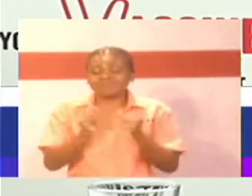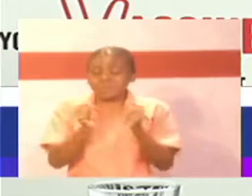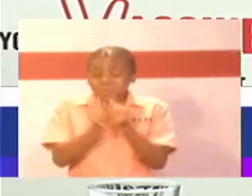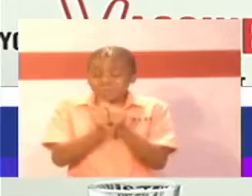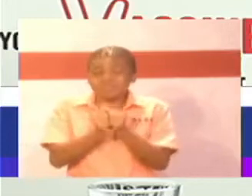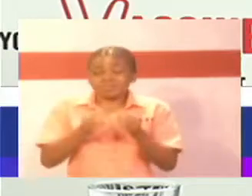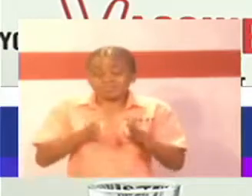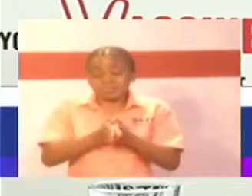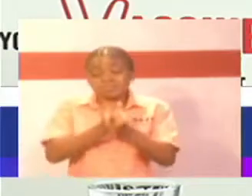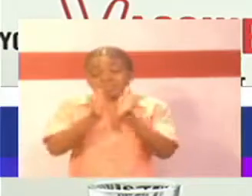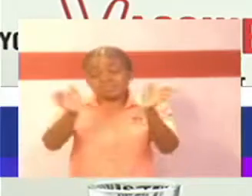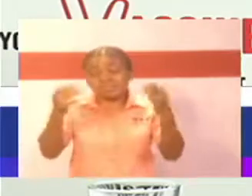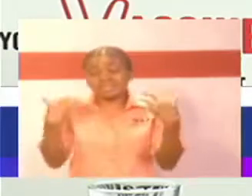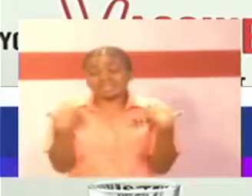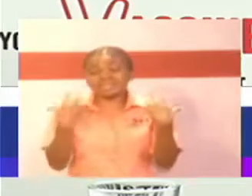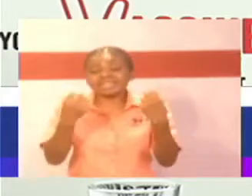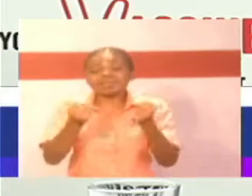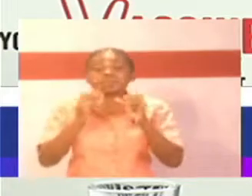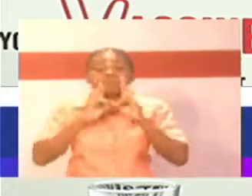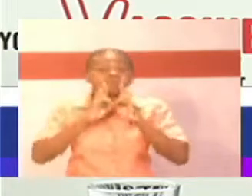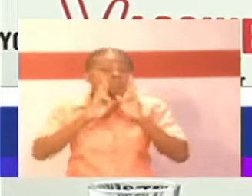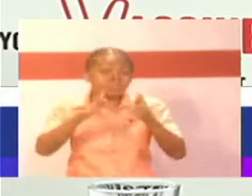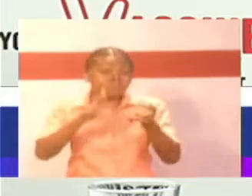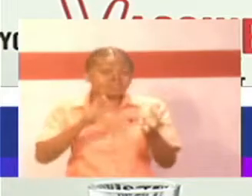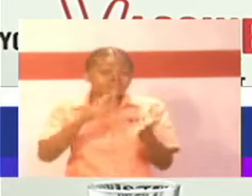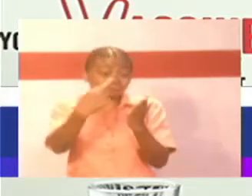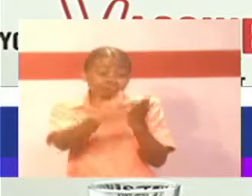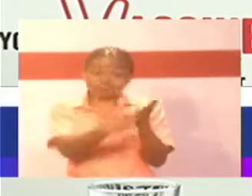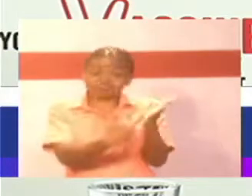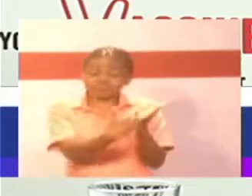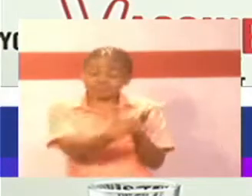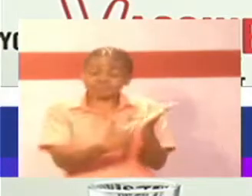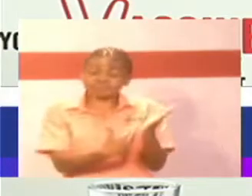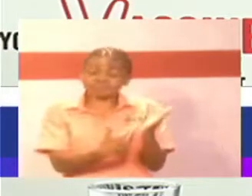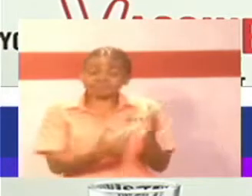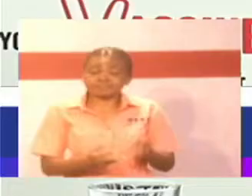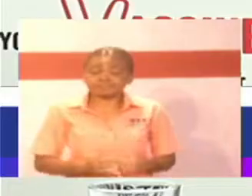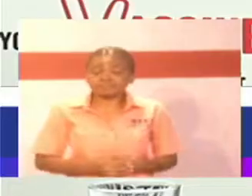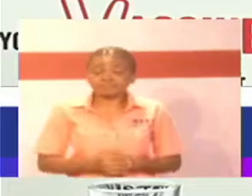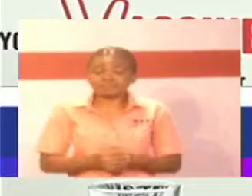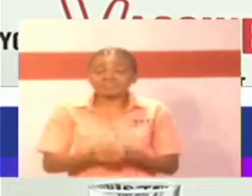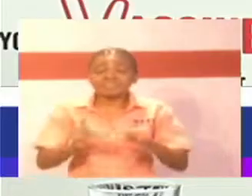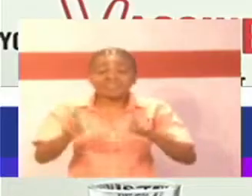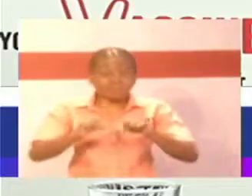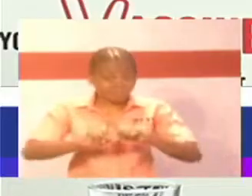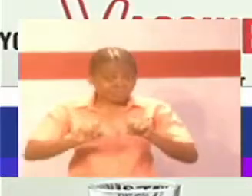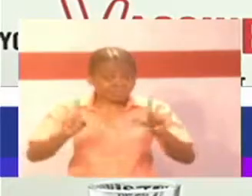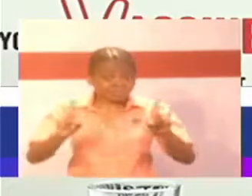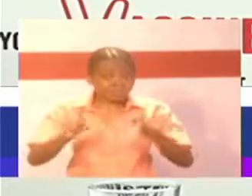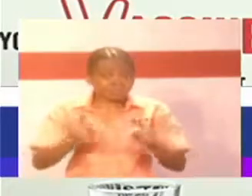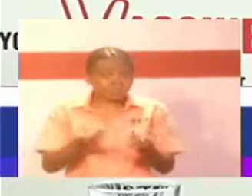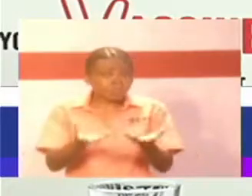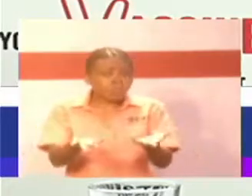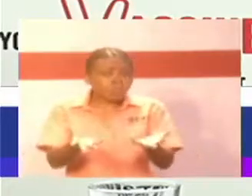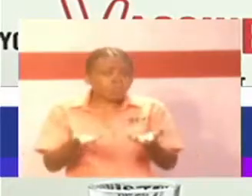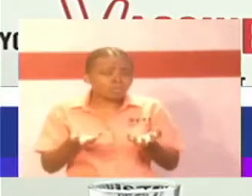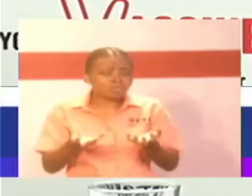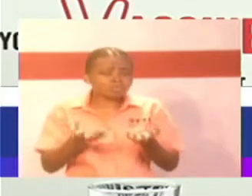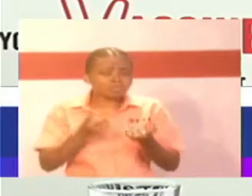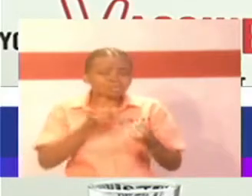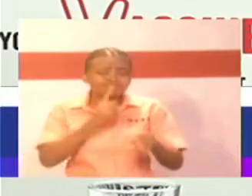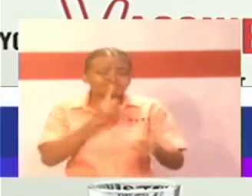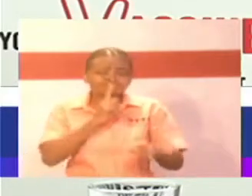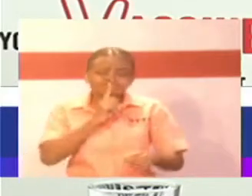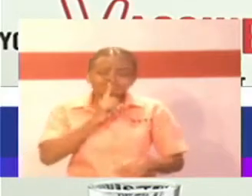health regulations. However, I would like to leave you this morning with the promises, the